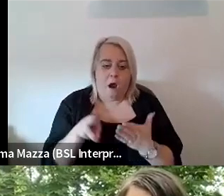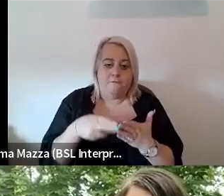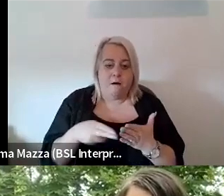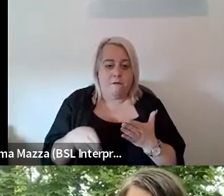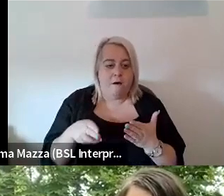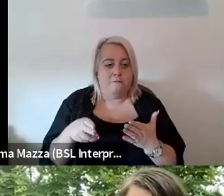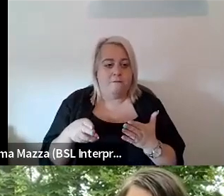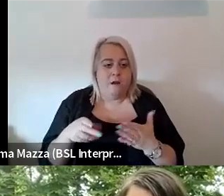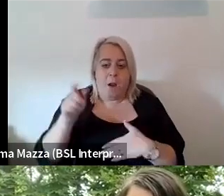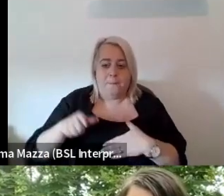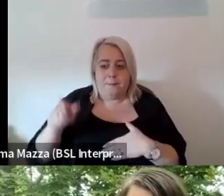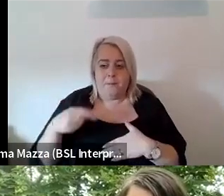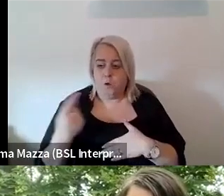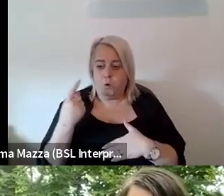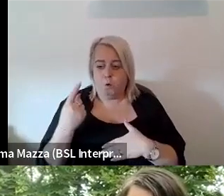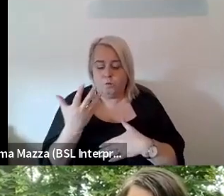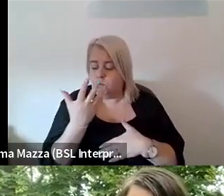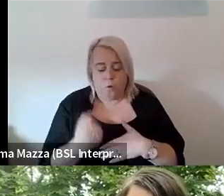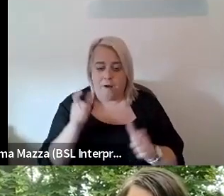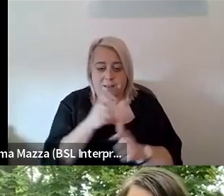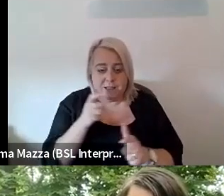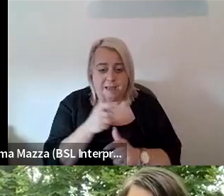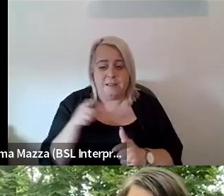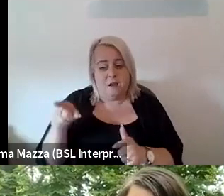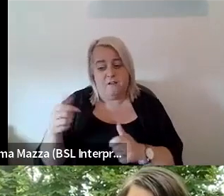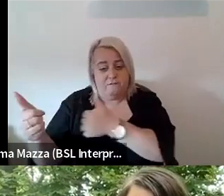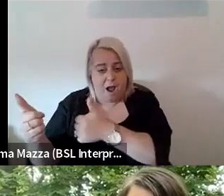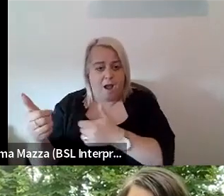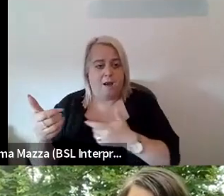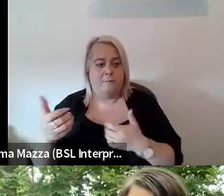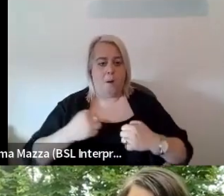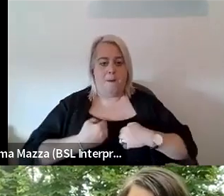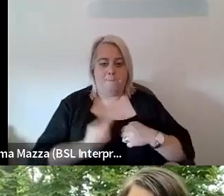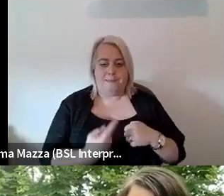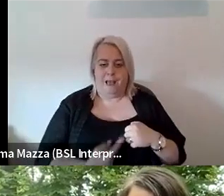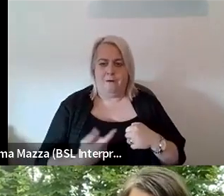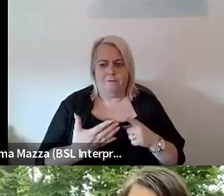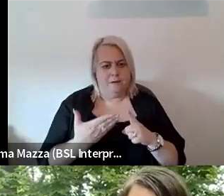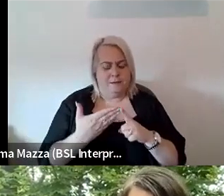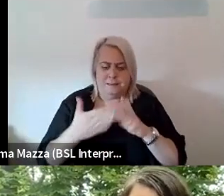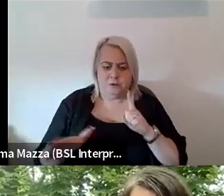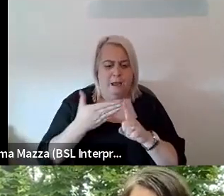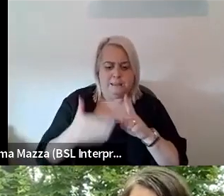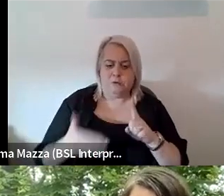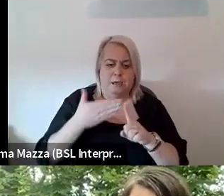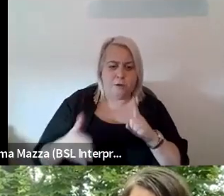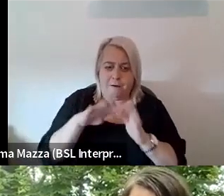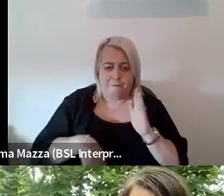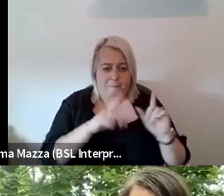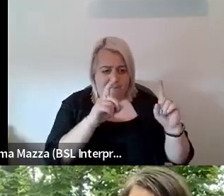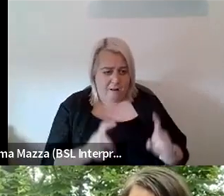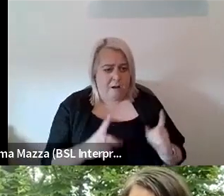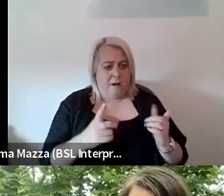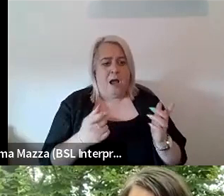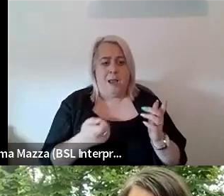not disabled, you know, I don't have dyslexia, I personally find that very distracting. Mm. You know, if I'm trying to read something and if there's things constantly